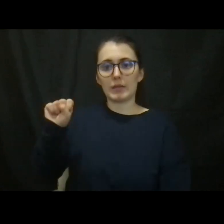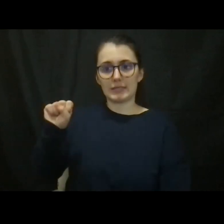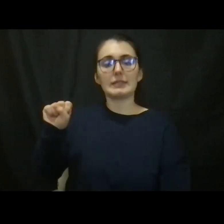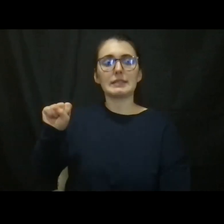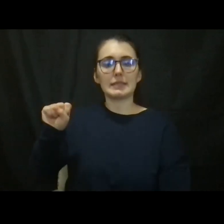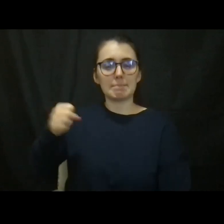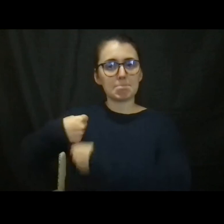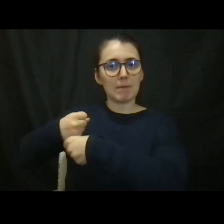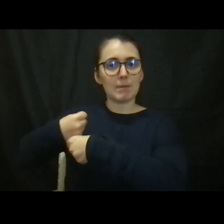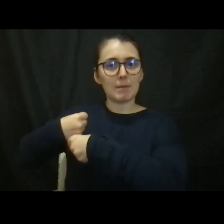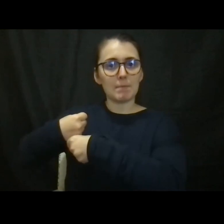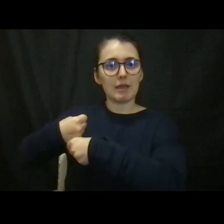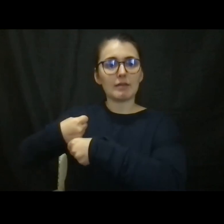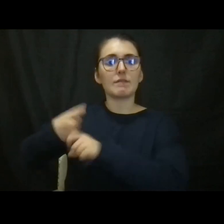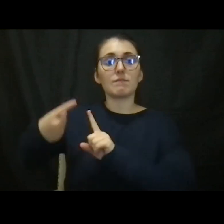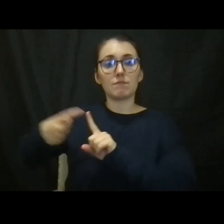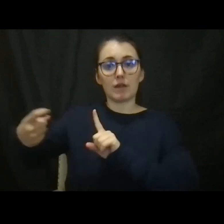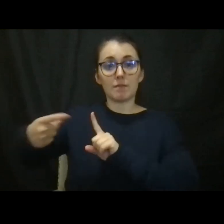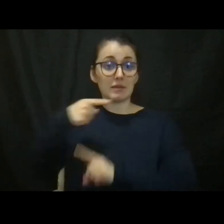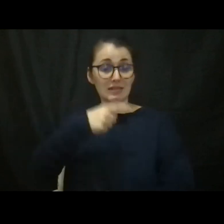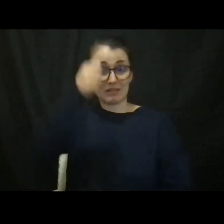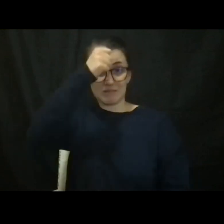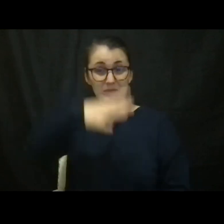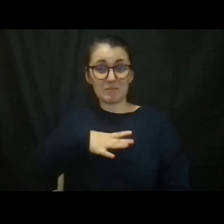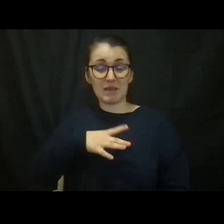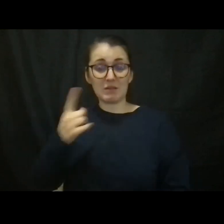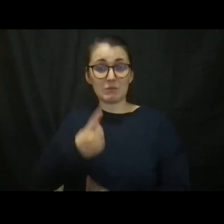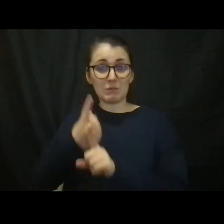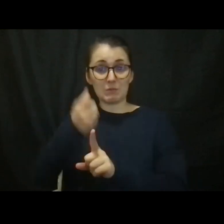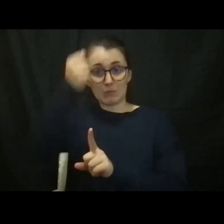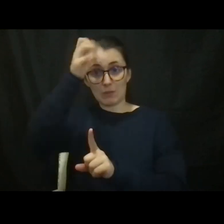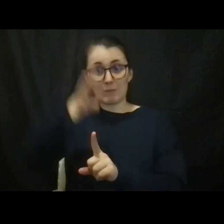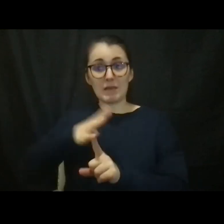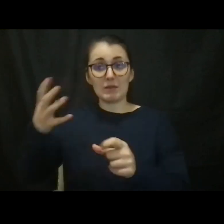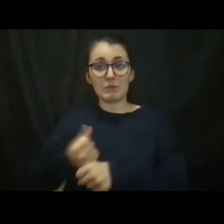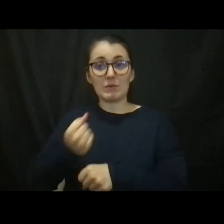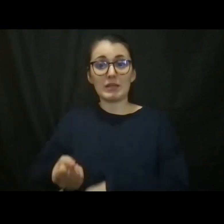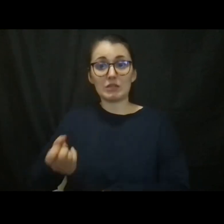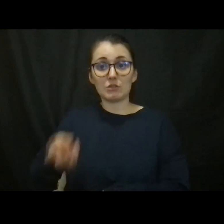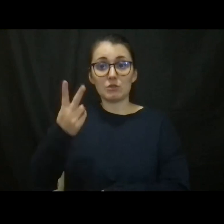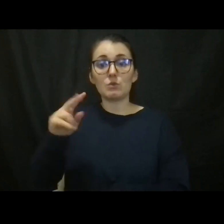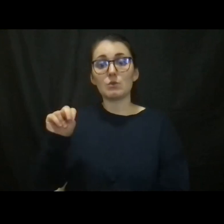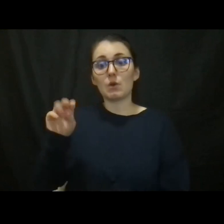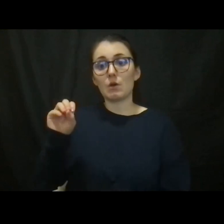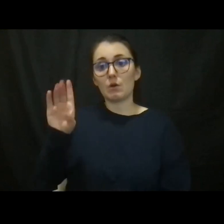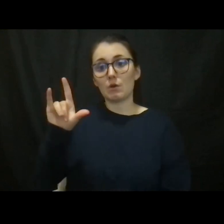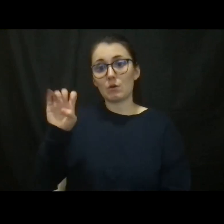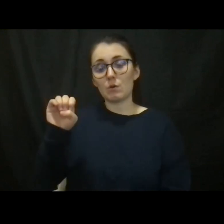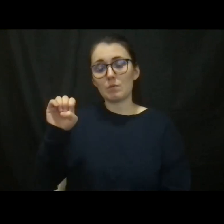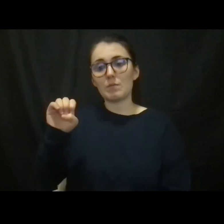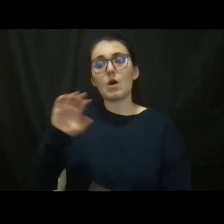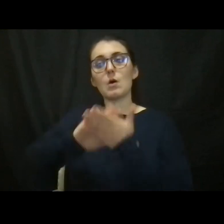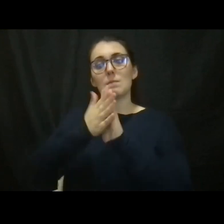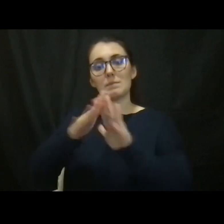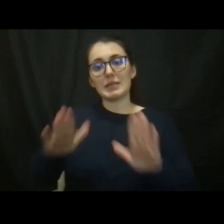actually the only man to ever win 2 Nobel